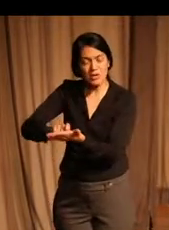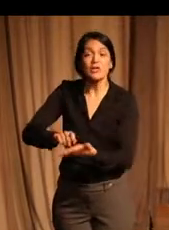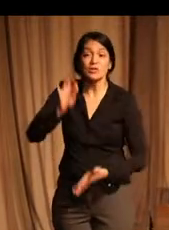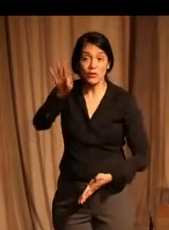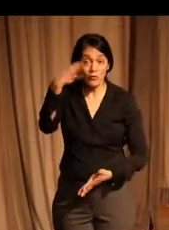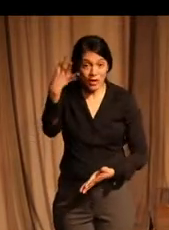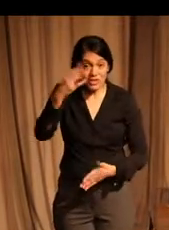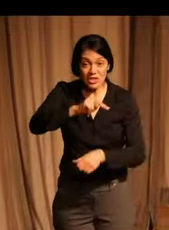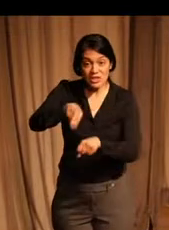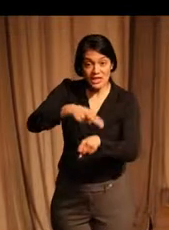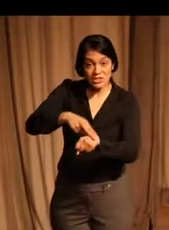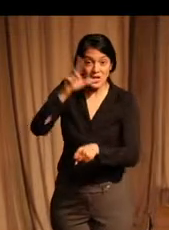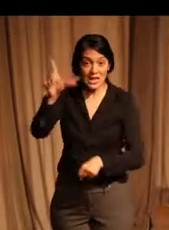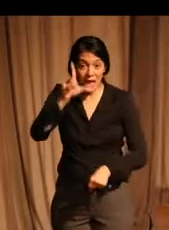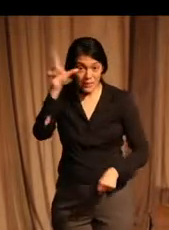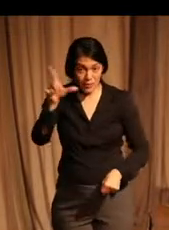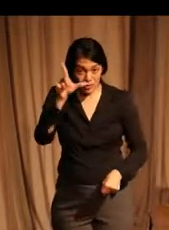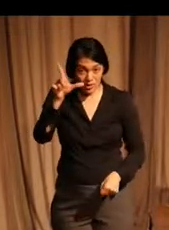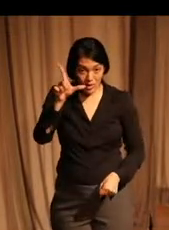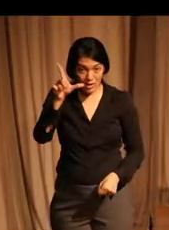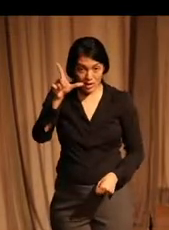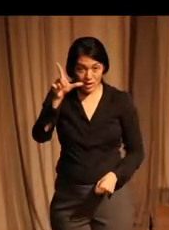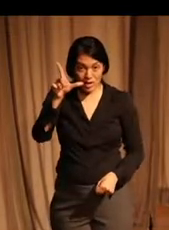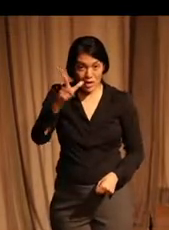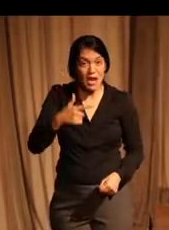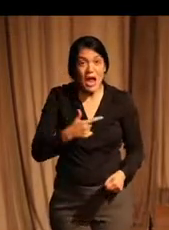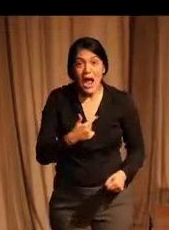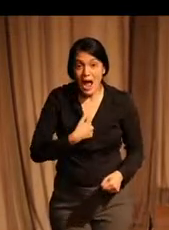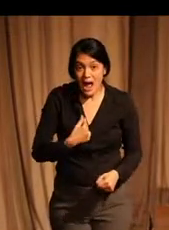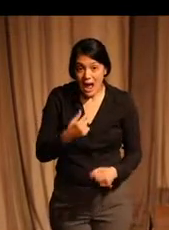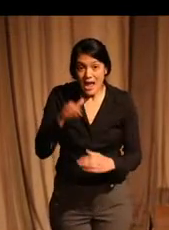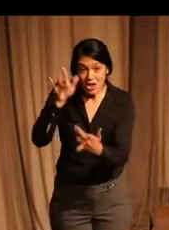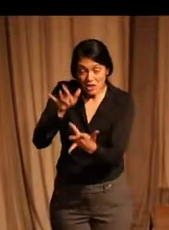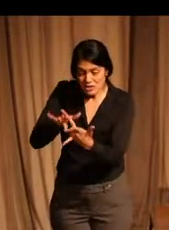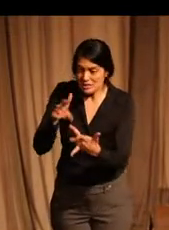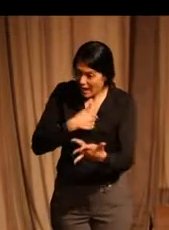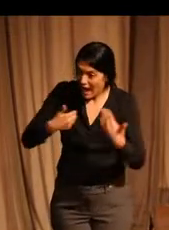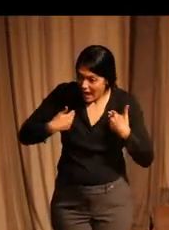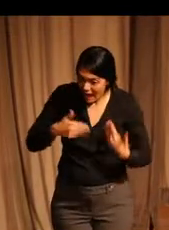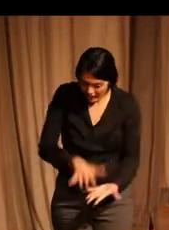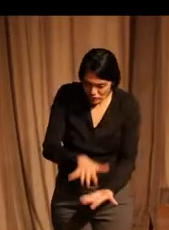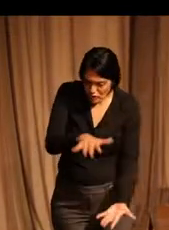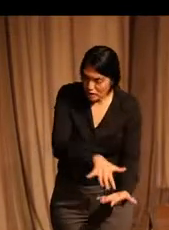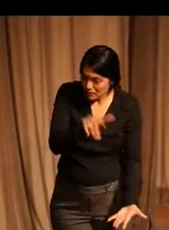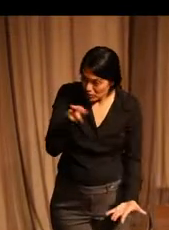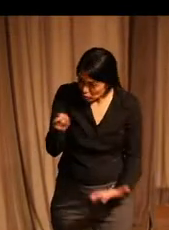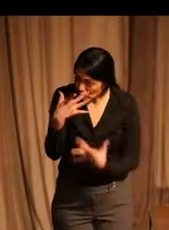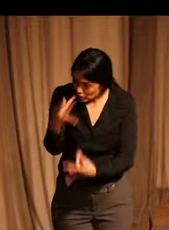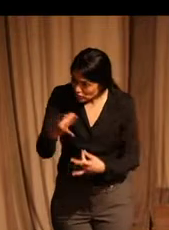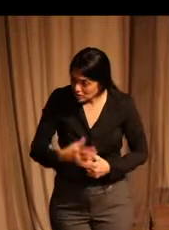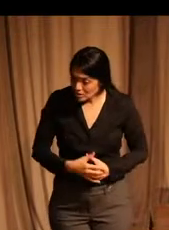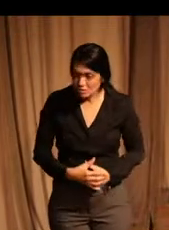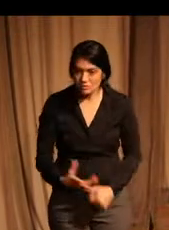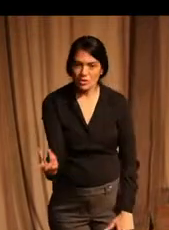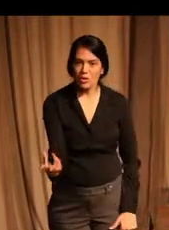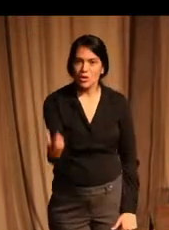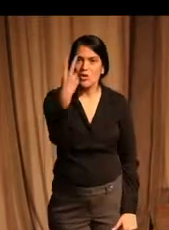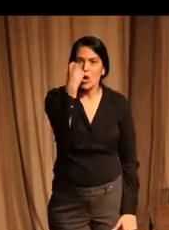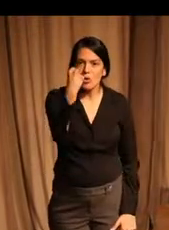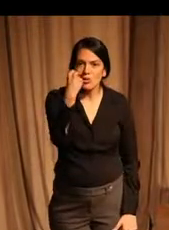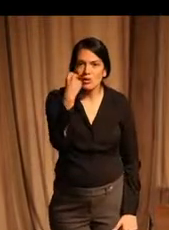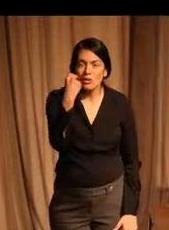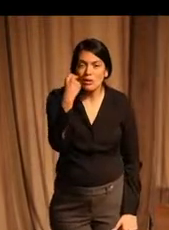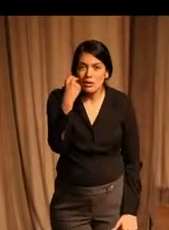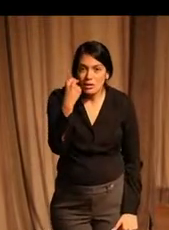and they said, I have all of these documents. Are you interested? They said, oh, no.